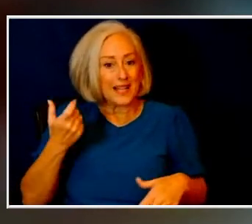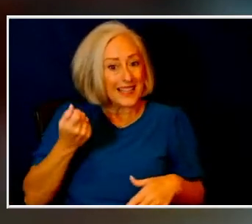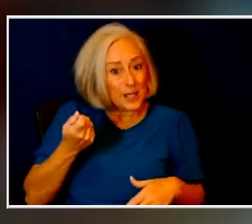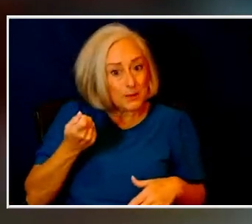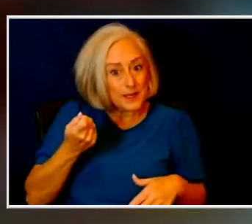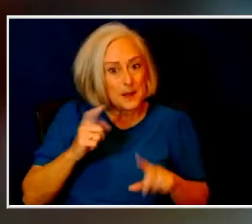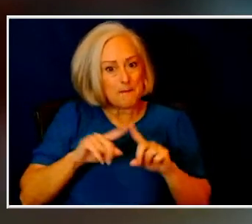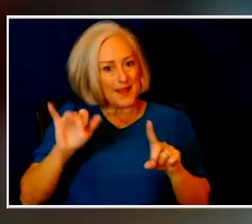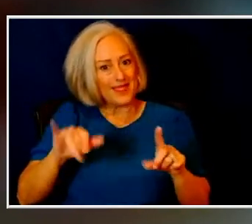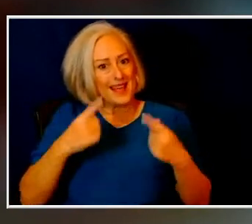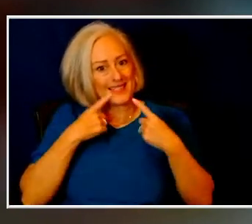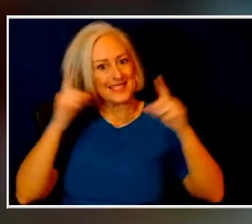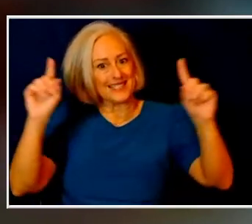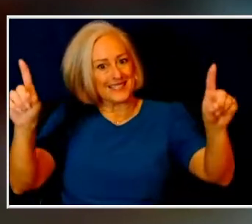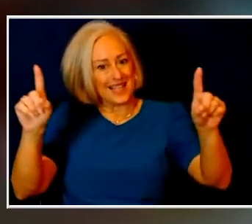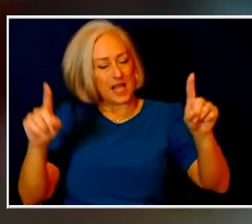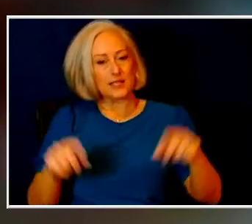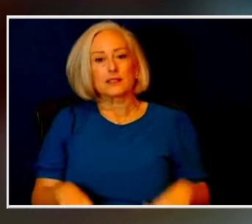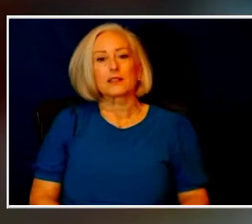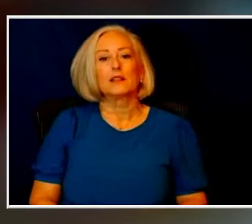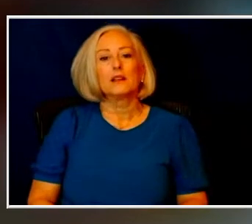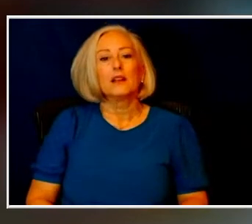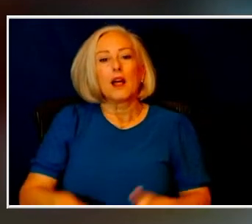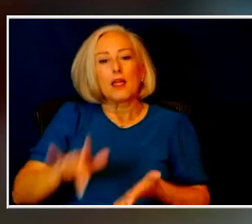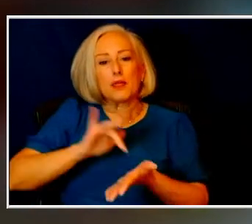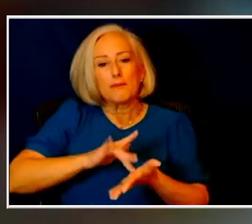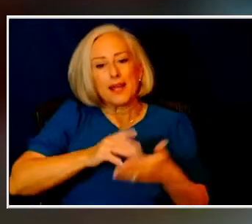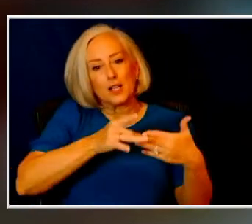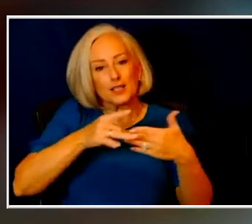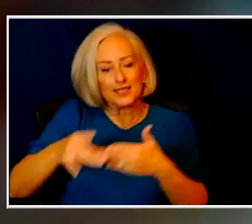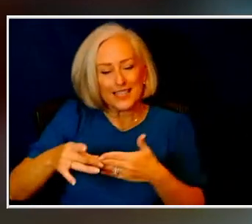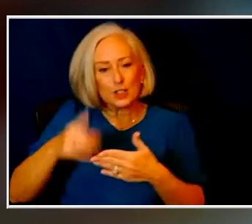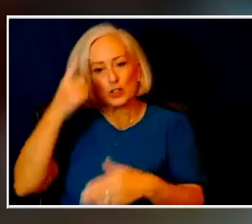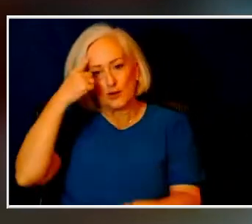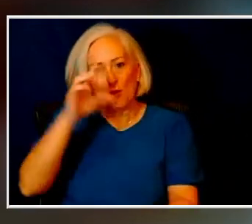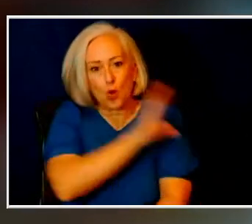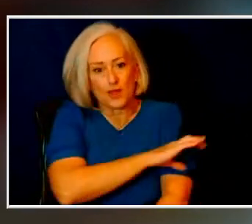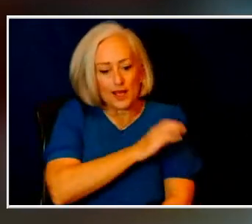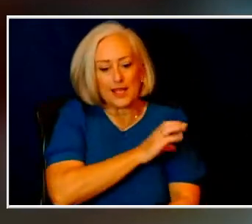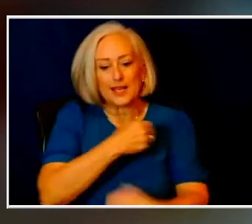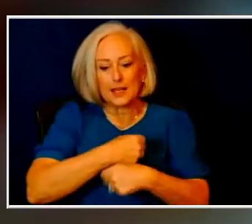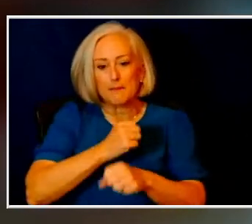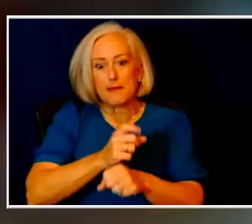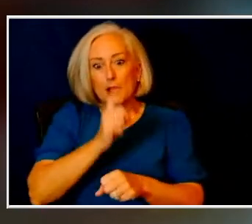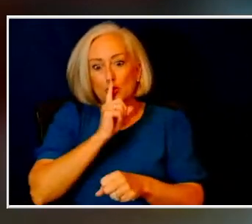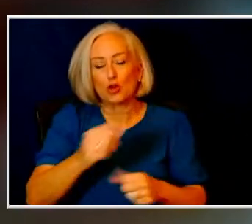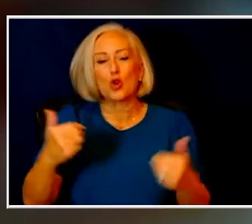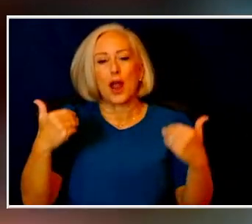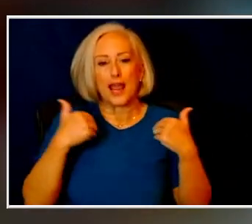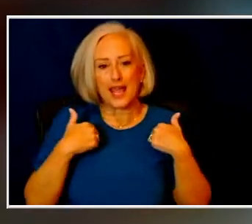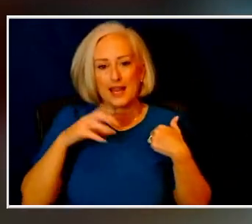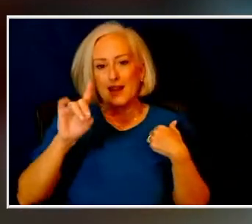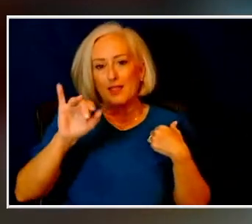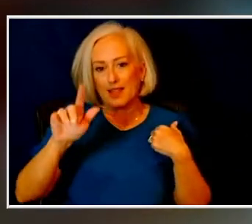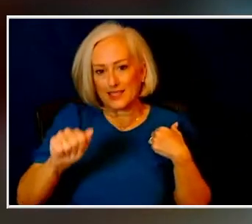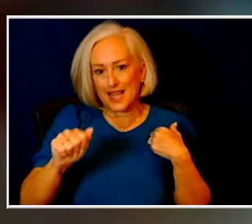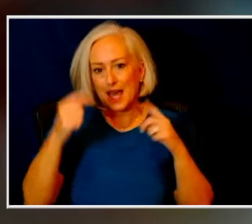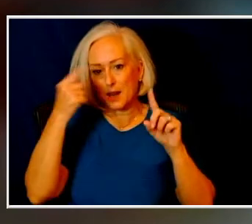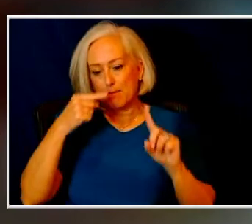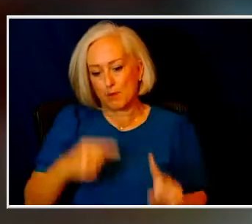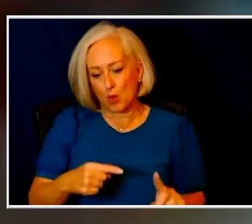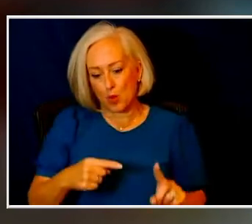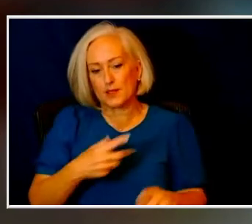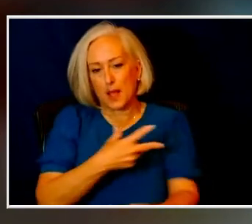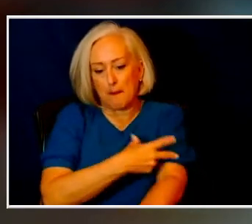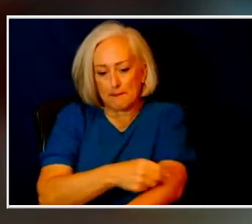was the medical leadership at the clinic made sure that I had the data points and the blood work that I needed to